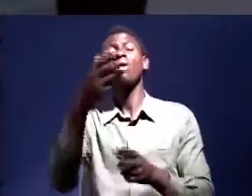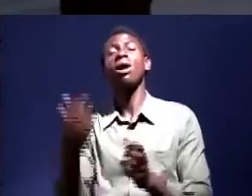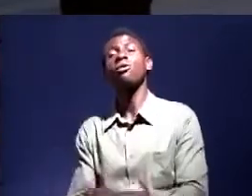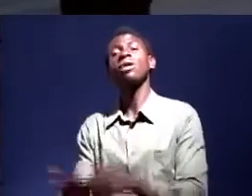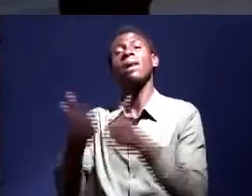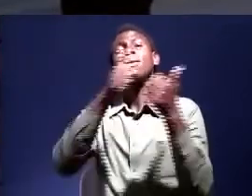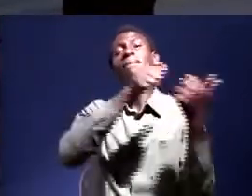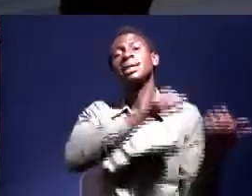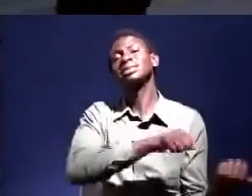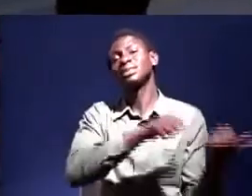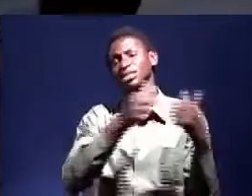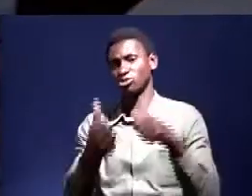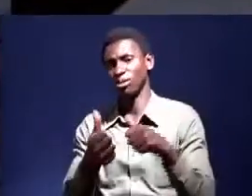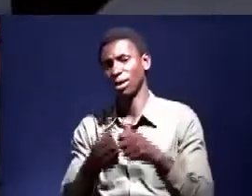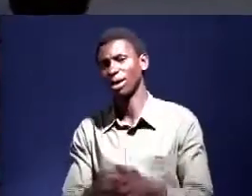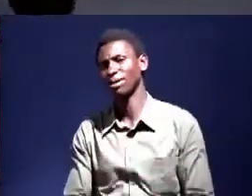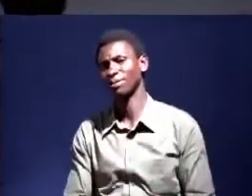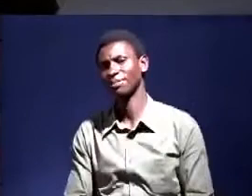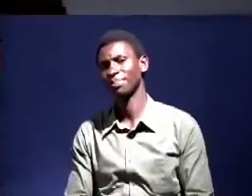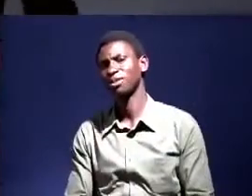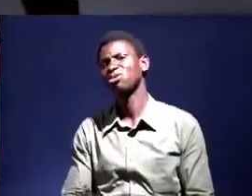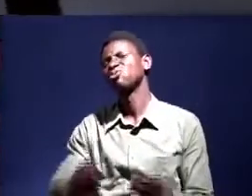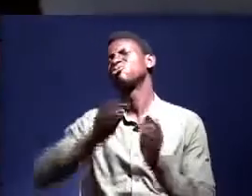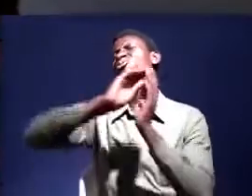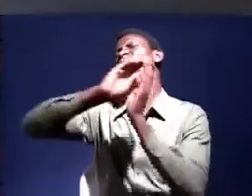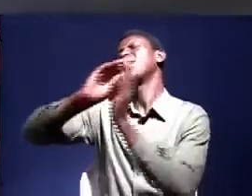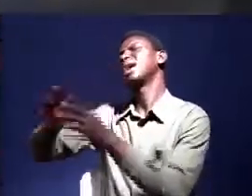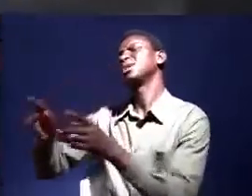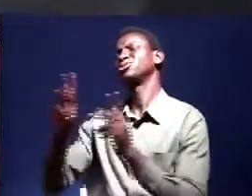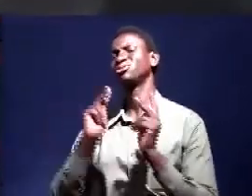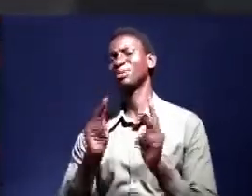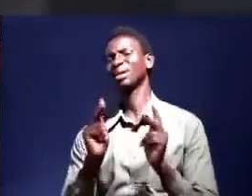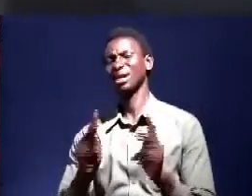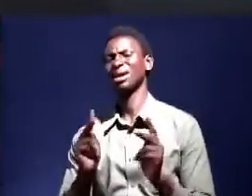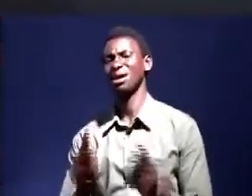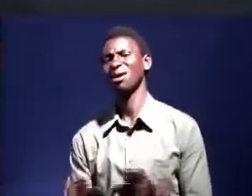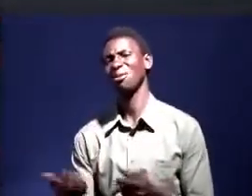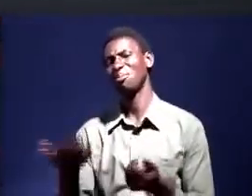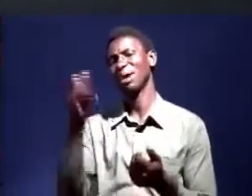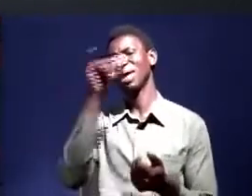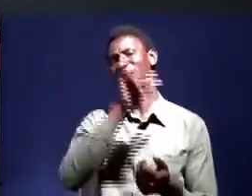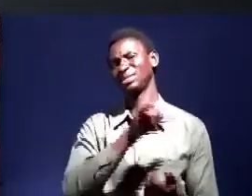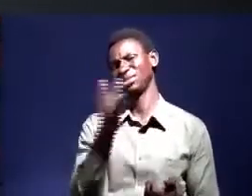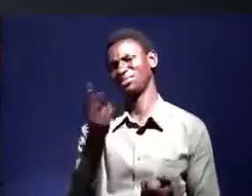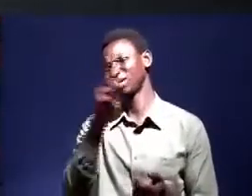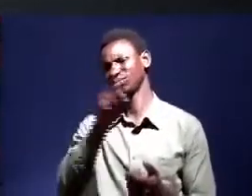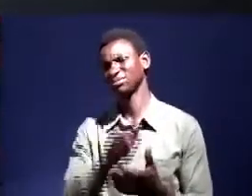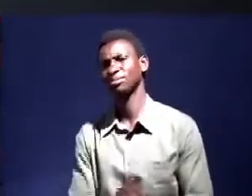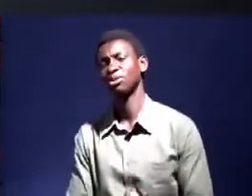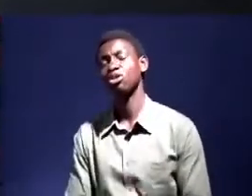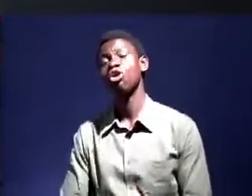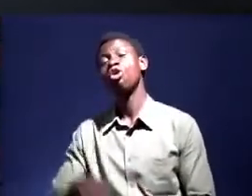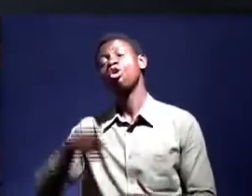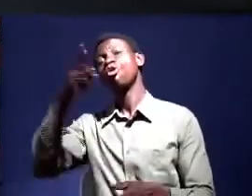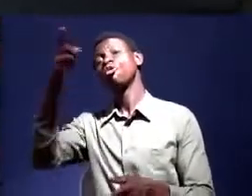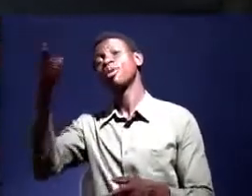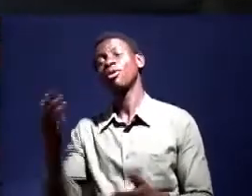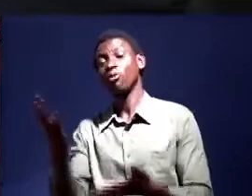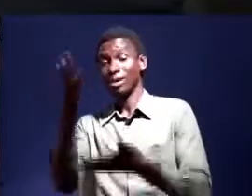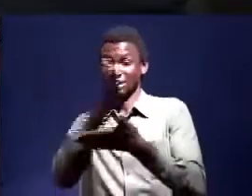orphan. You become part of God's church. You become part of God's family.